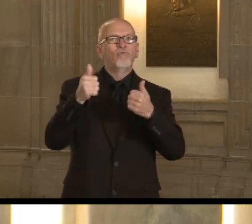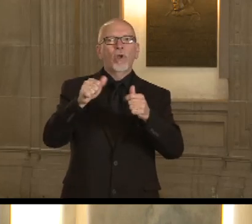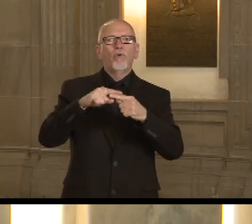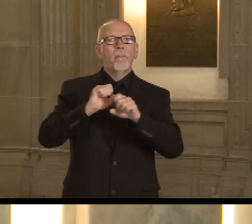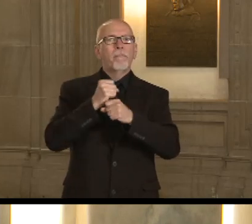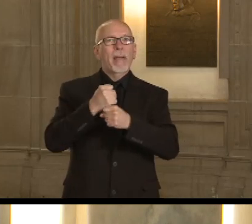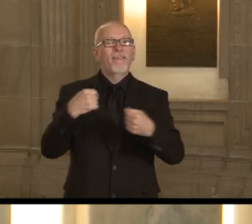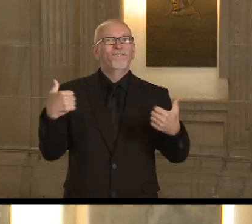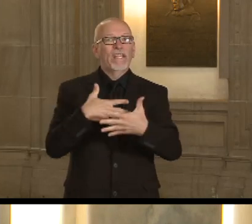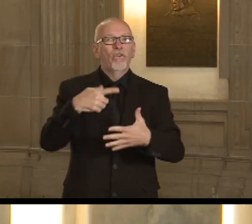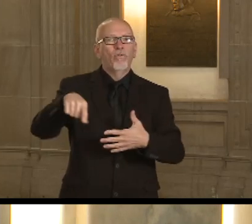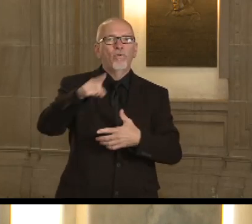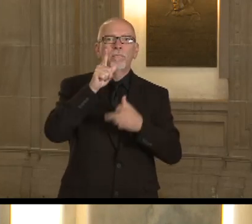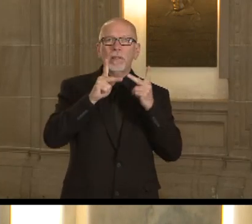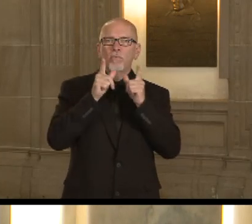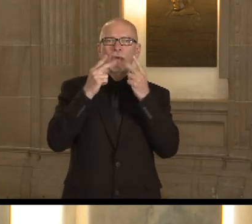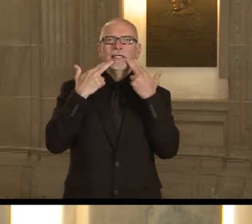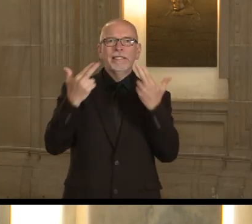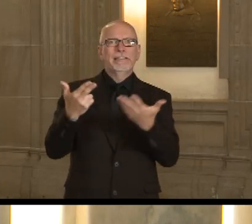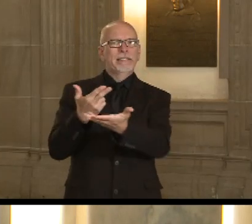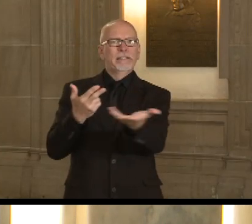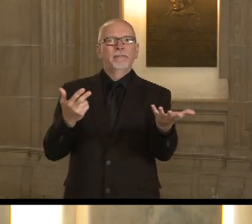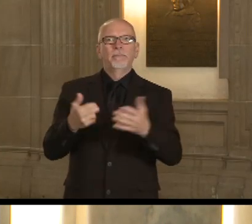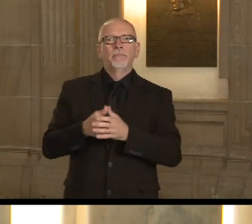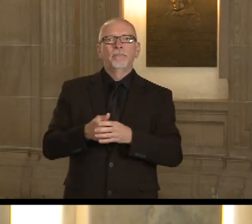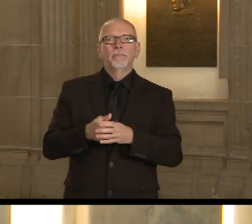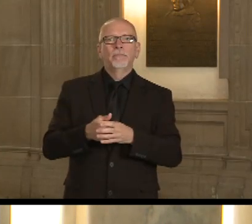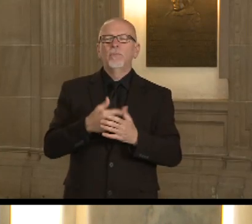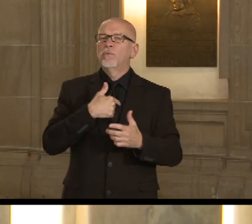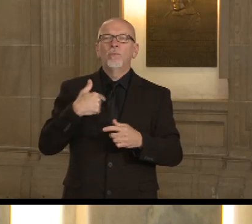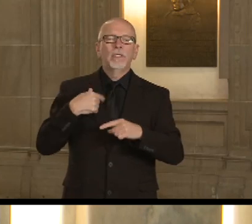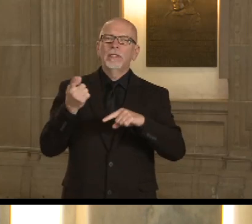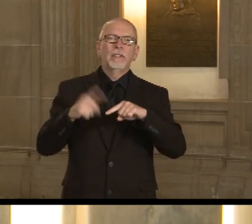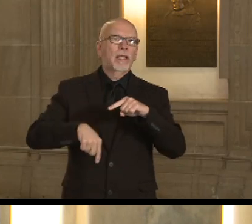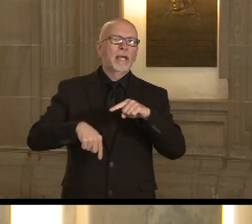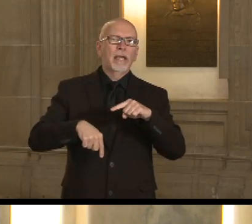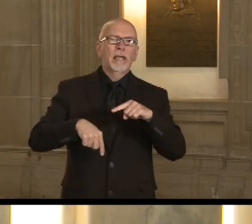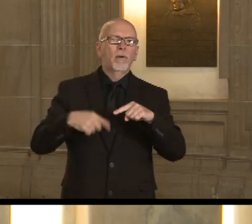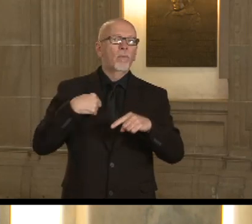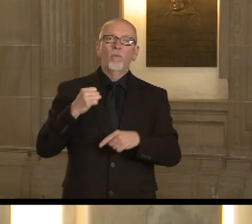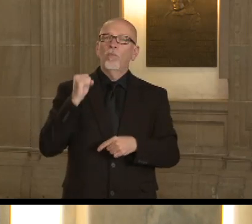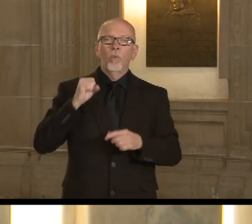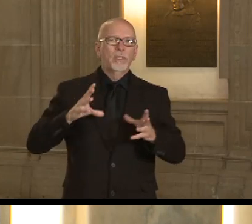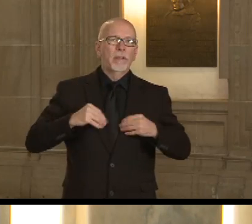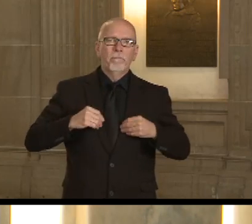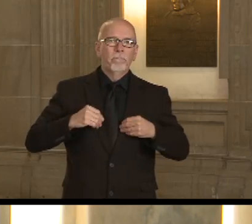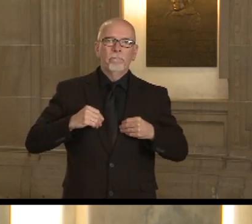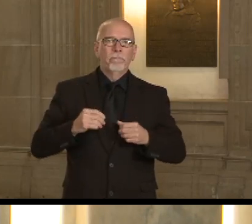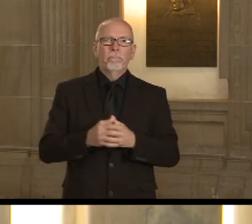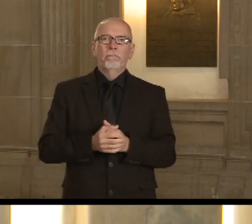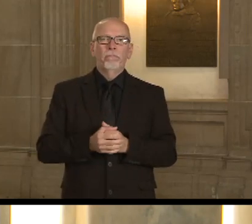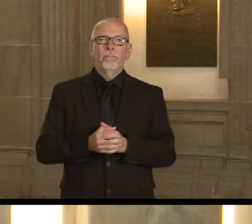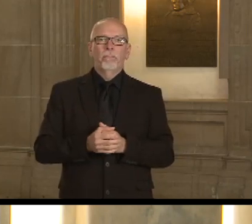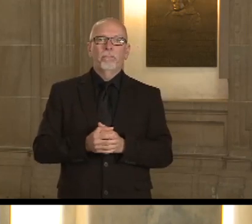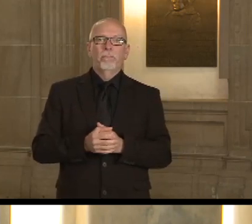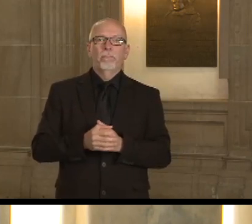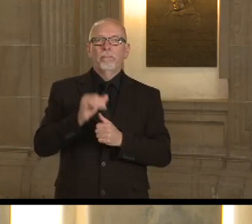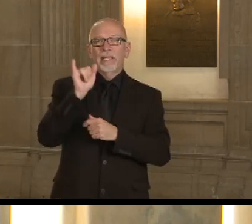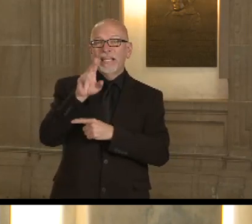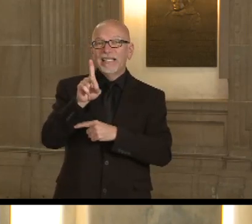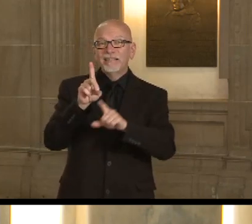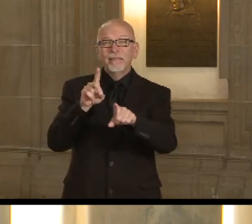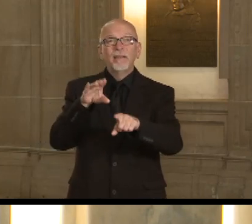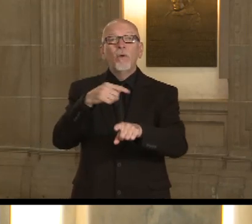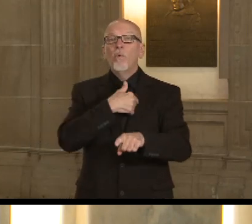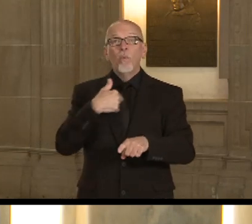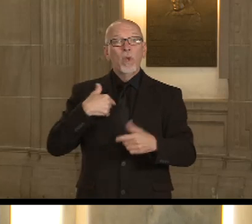fear in the innocent. This cannot and will not be accepted. Indiana, we don't